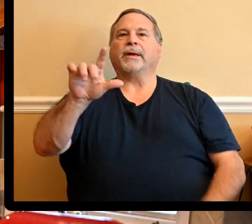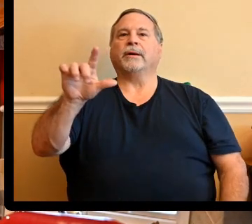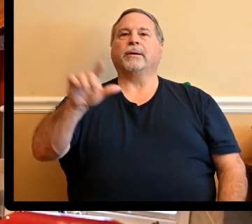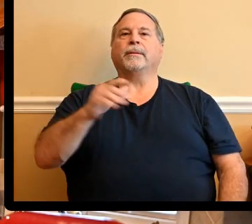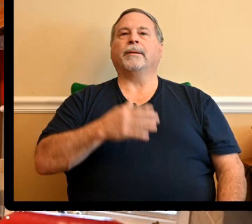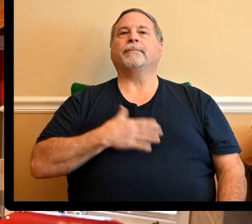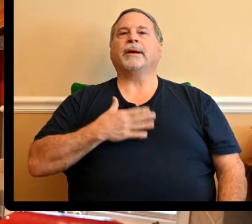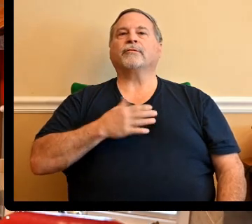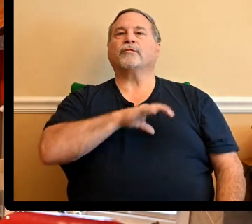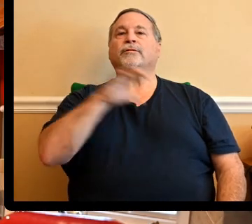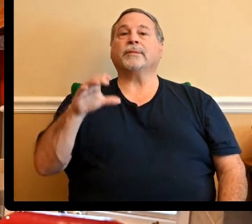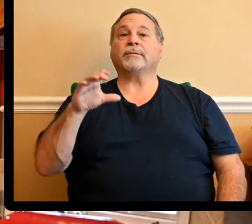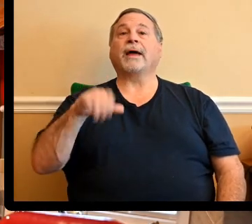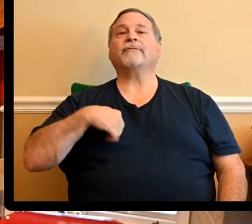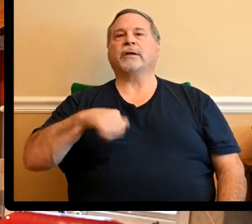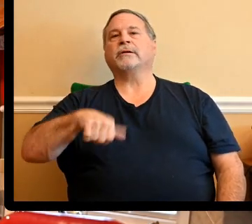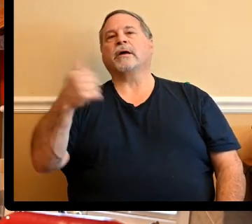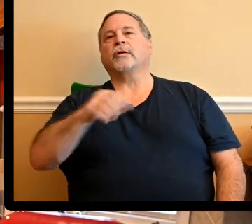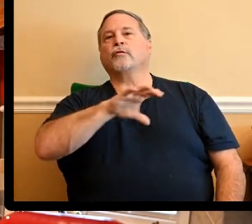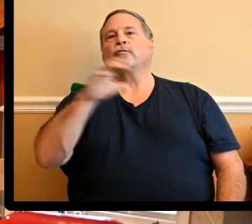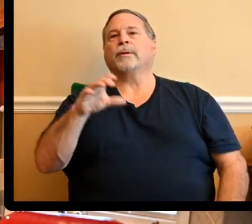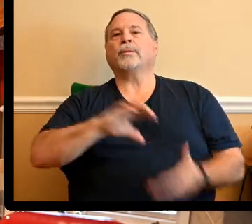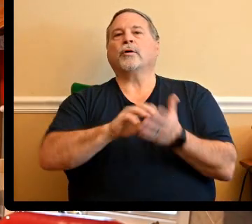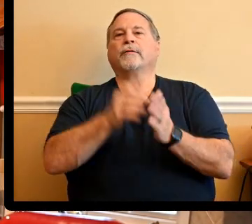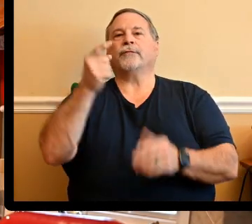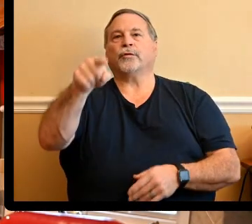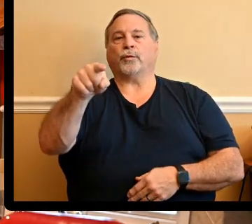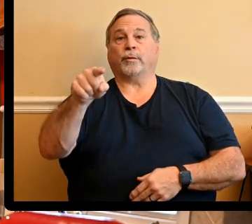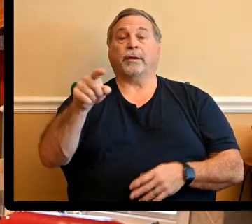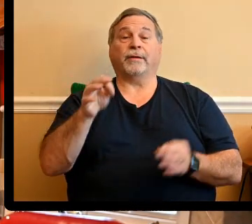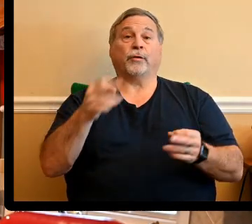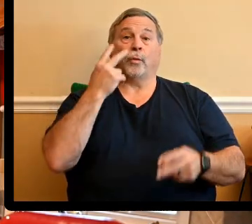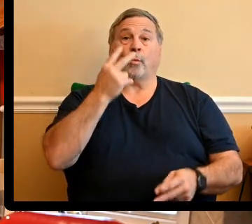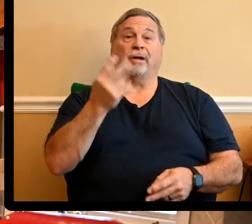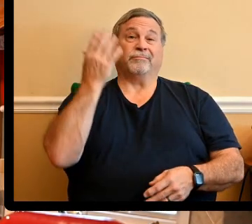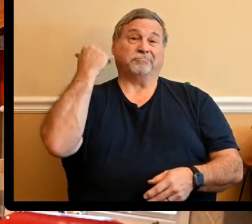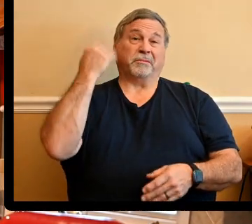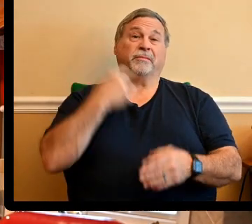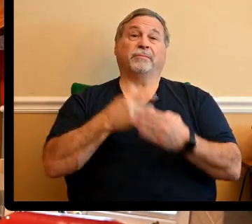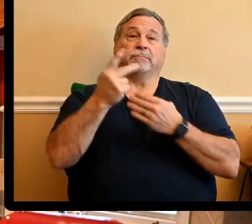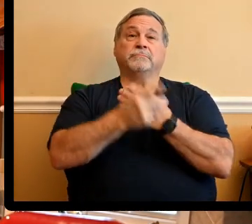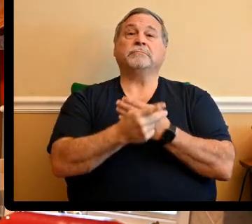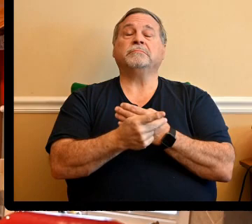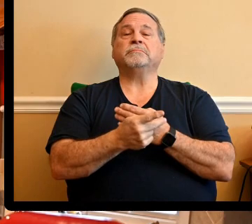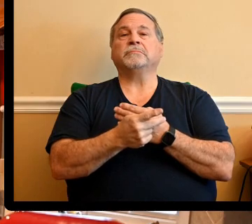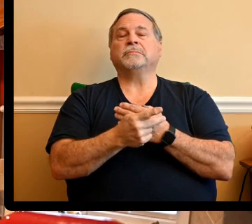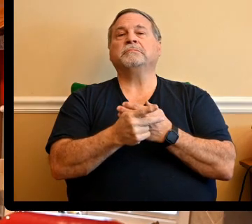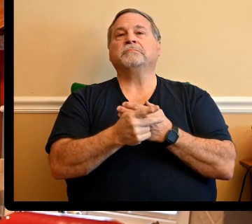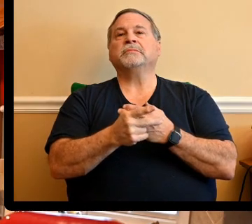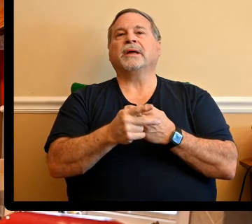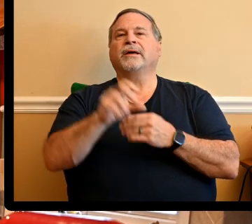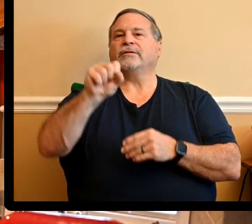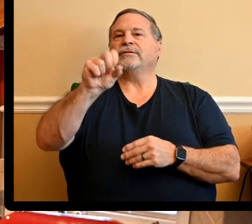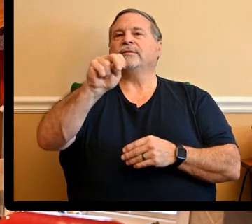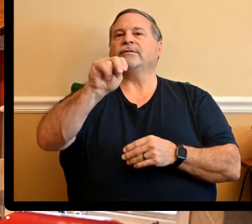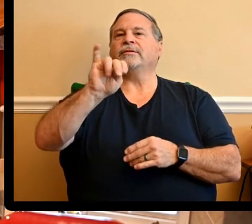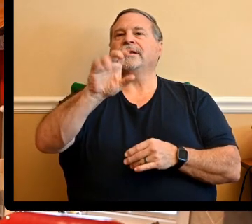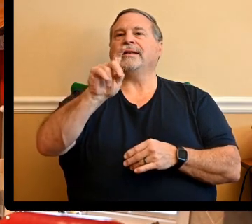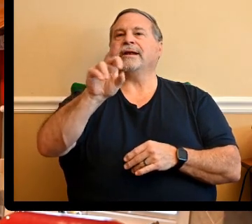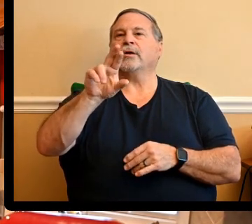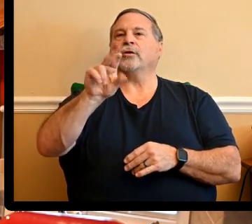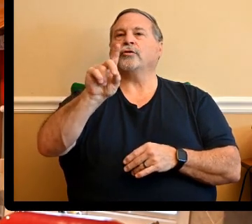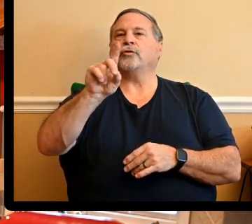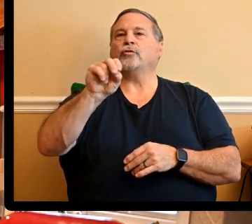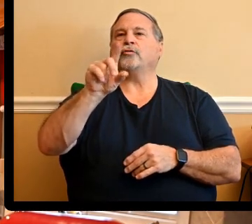back to Cooking with Bill. Merry Christmas. We got another Christmas cookie for you. If you watched one of our earlier videos, we did some